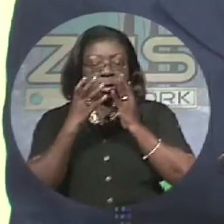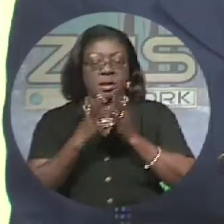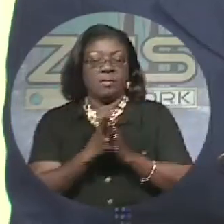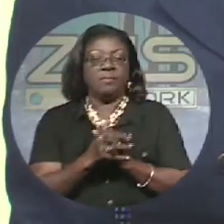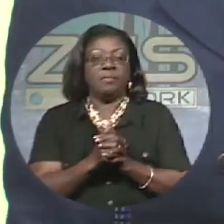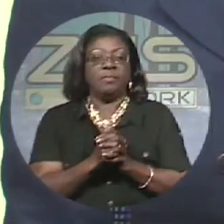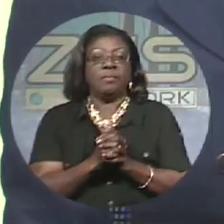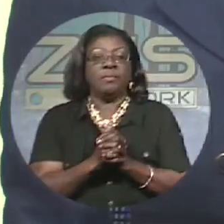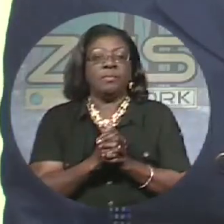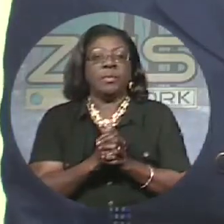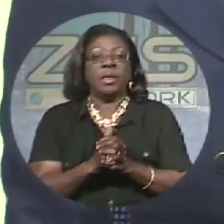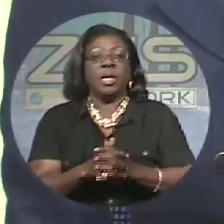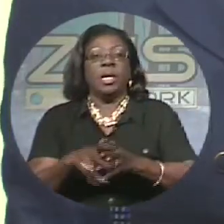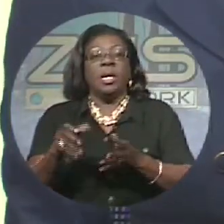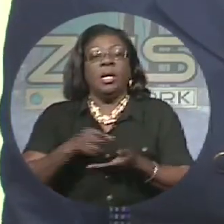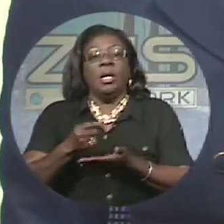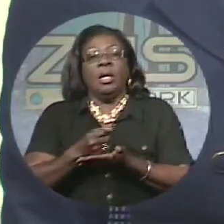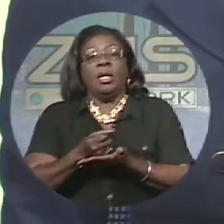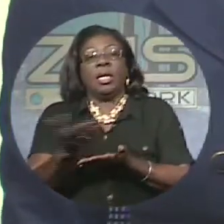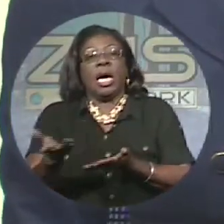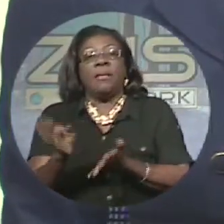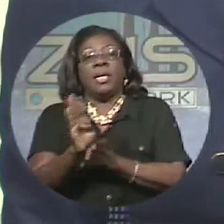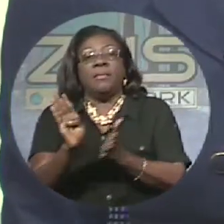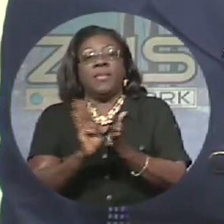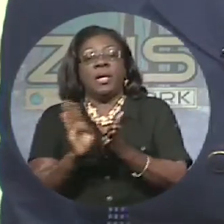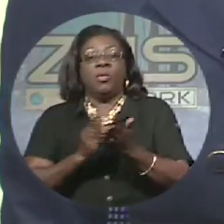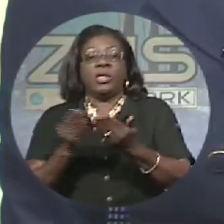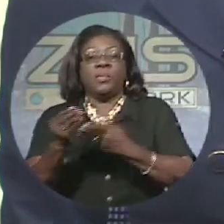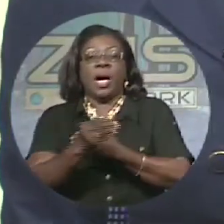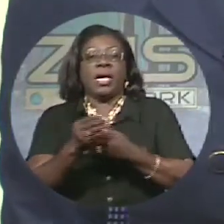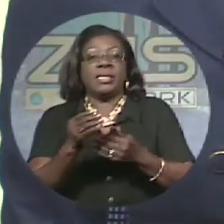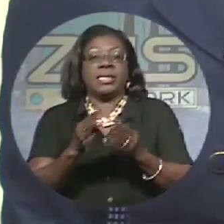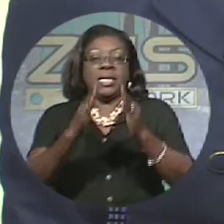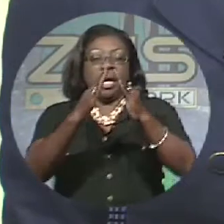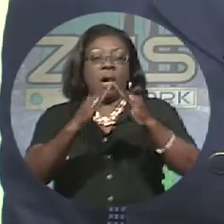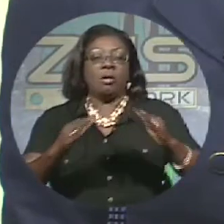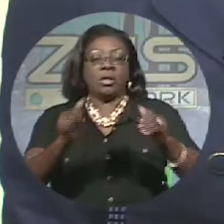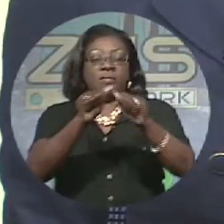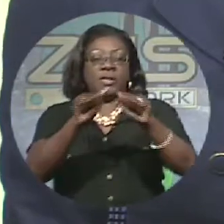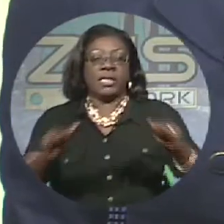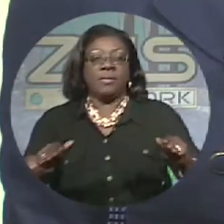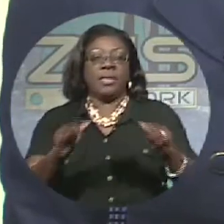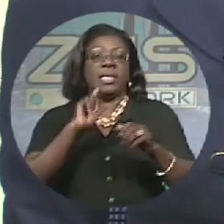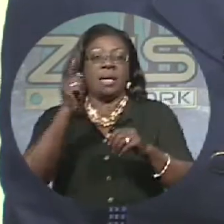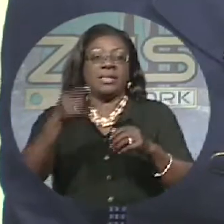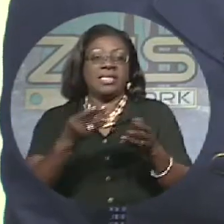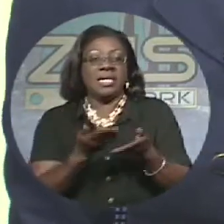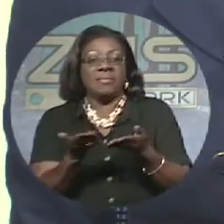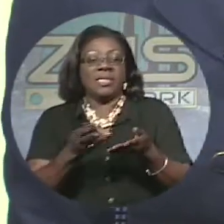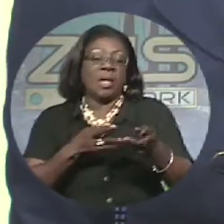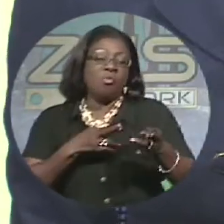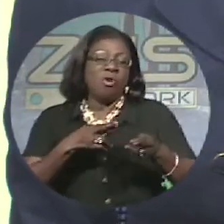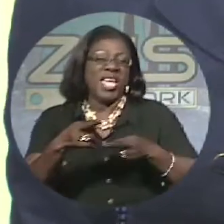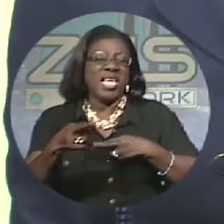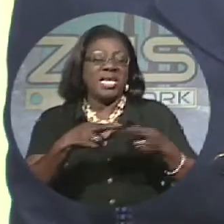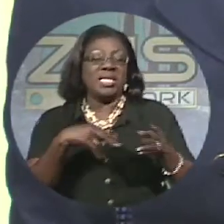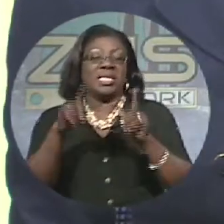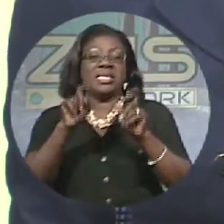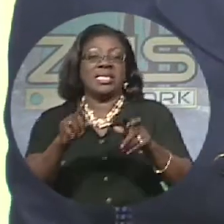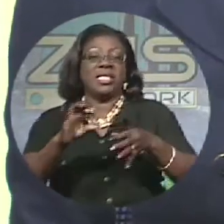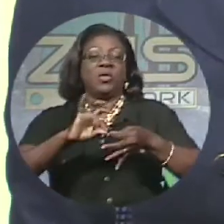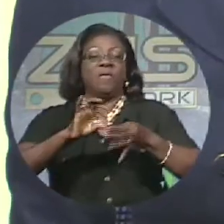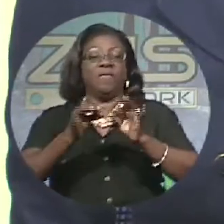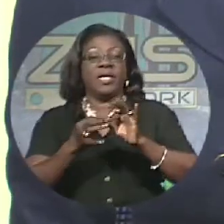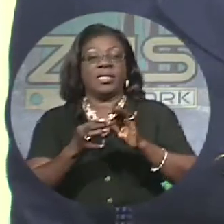Though the gaming bill was passed in Parliament, there may still be challenges regarding compliance and regulation of the web shop industry. But government